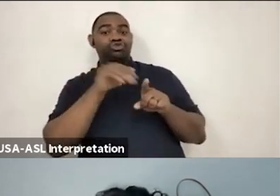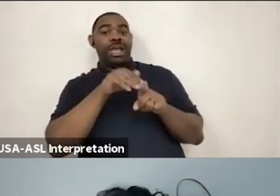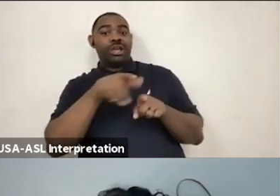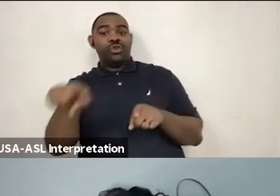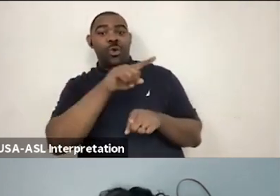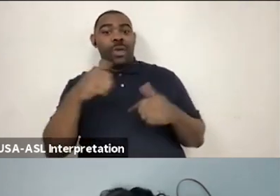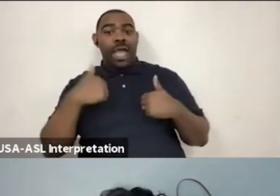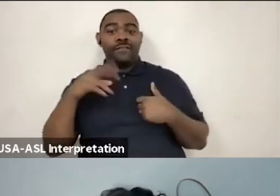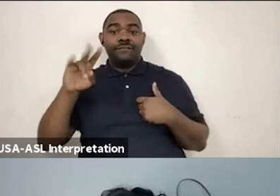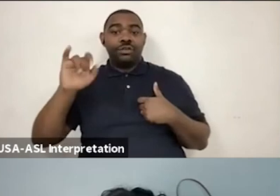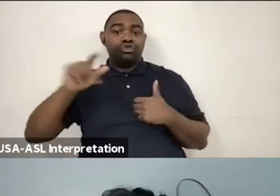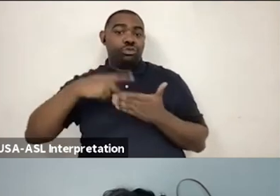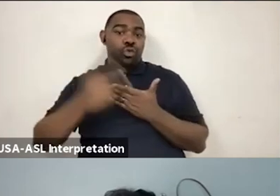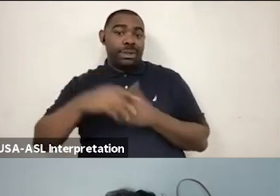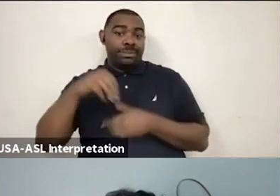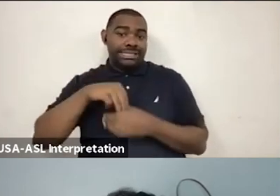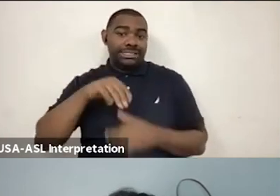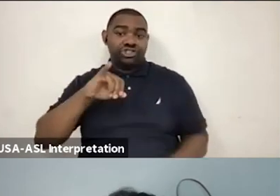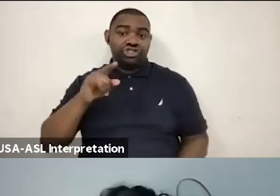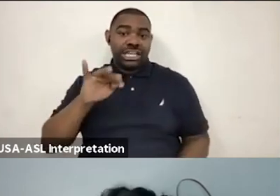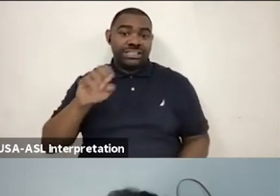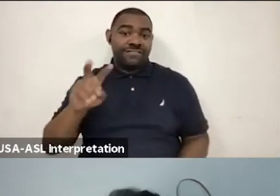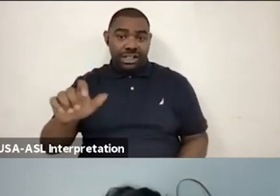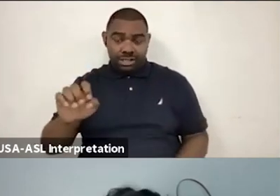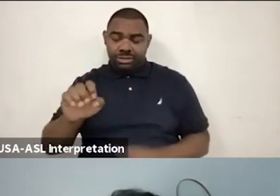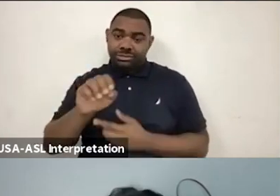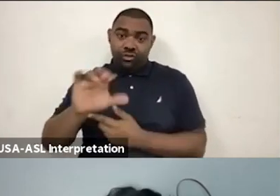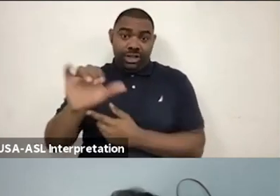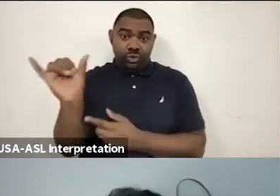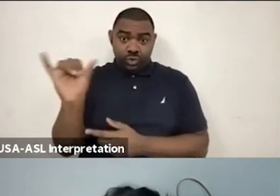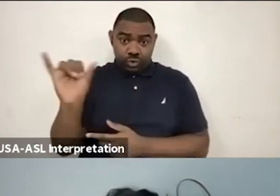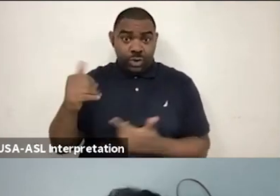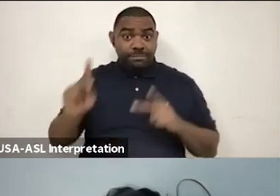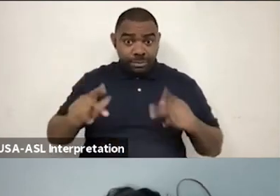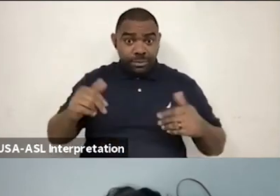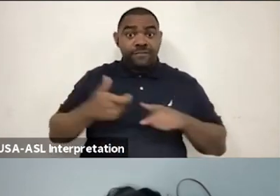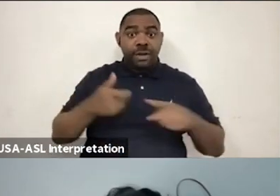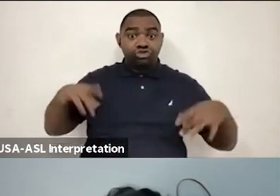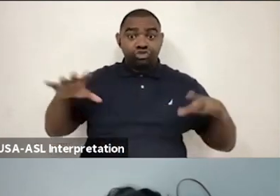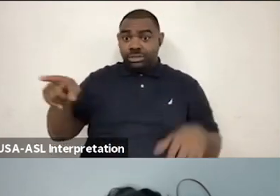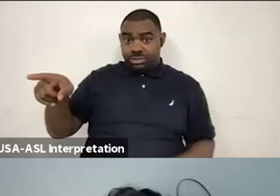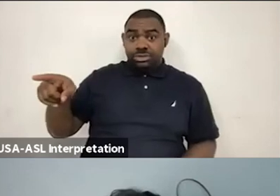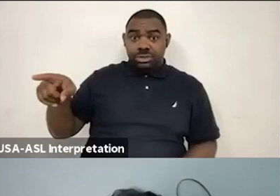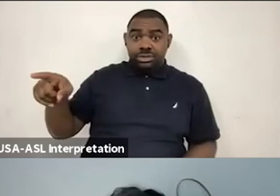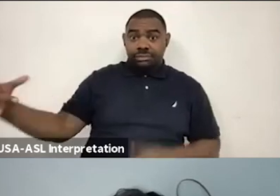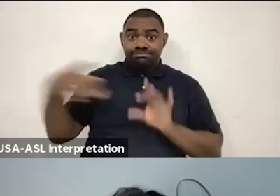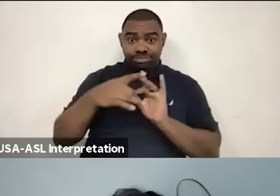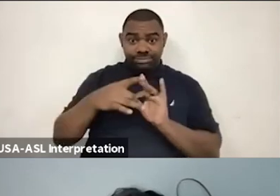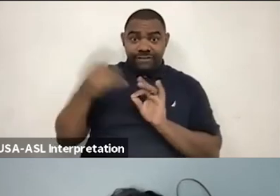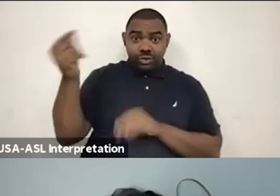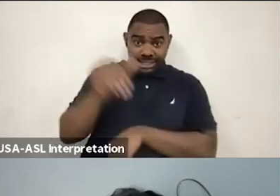to remind everyone we have a virtual program in Jacksonville as well. So we have people from Australia who tune in every Tuesday